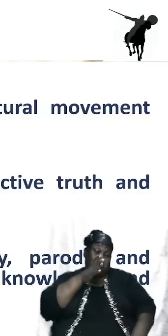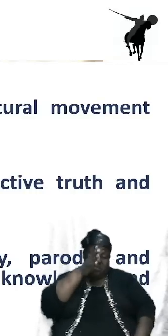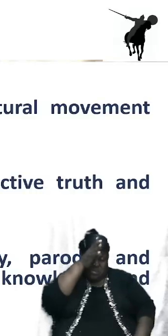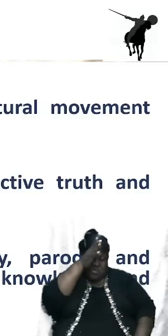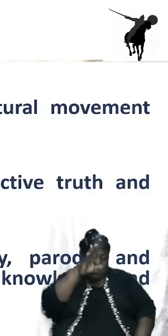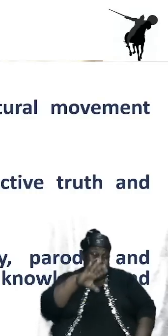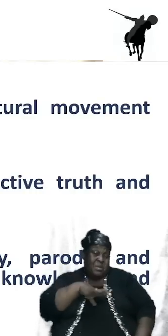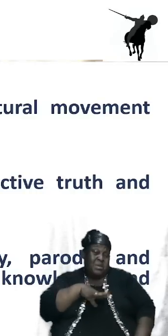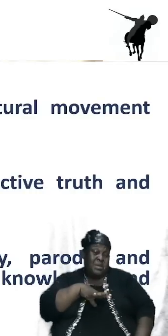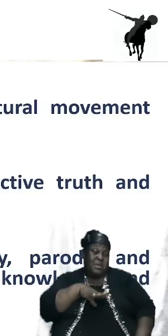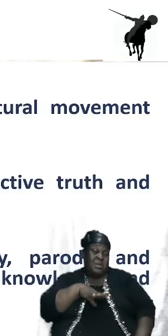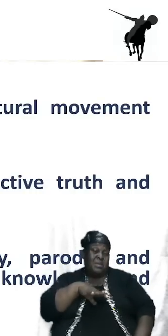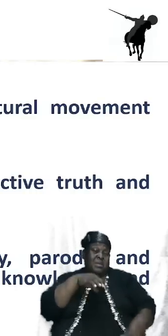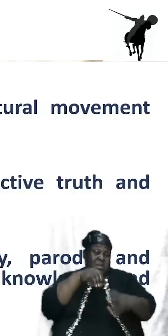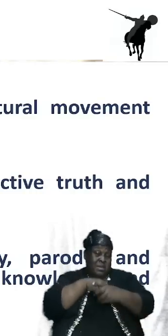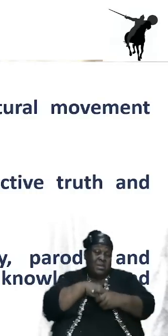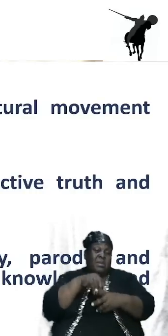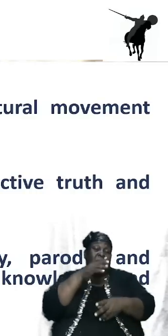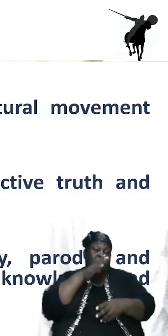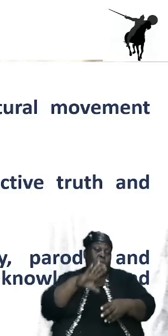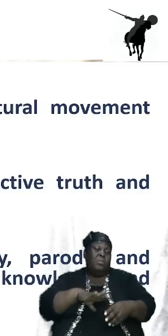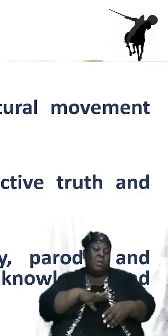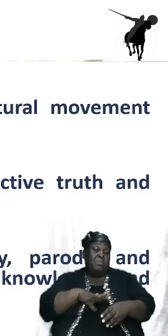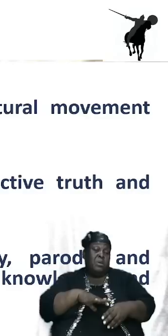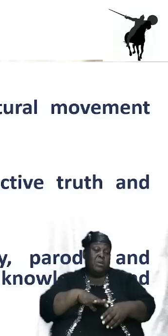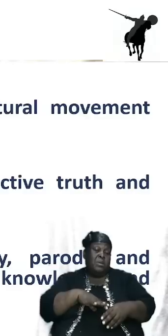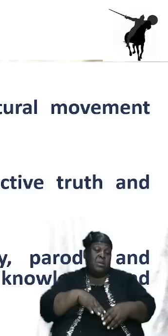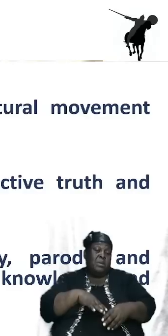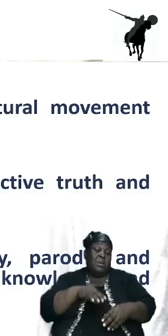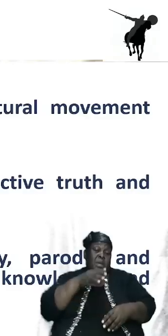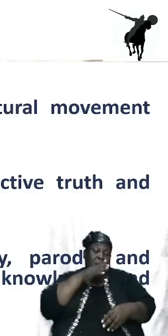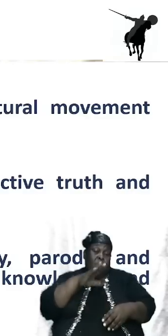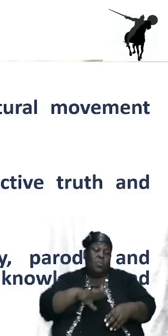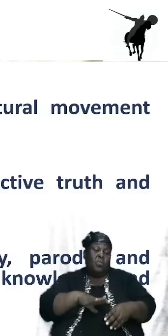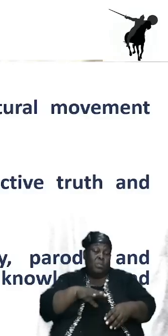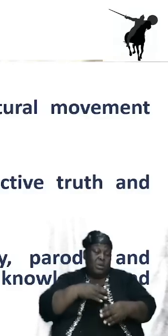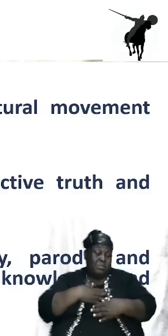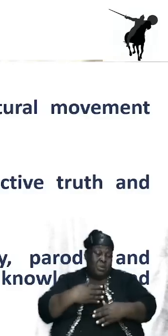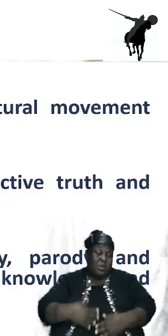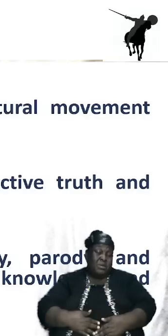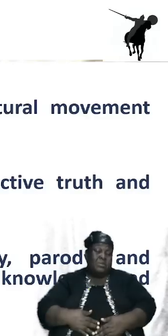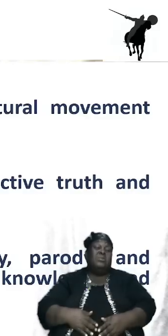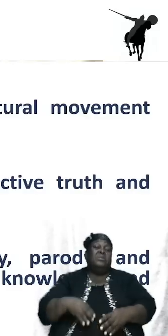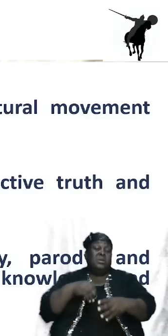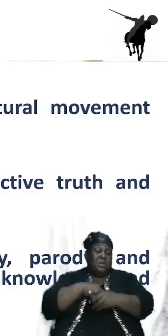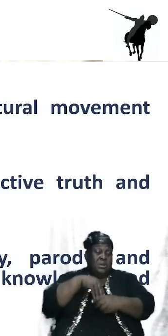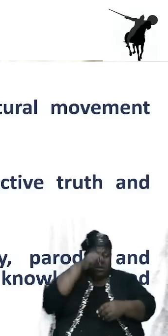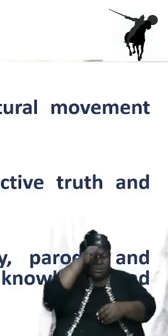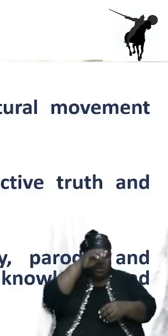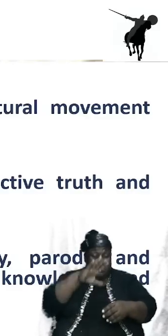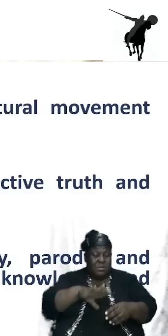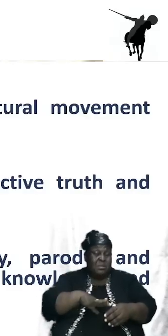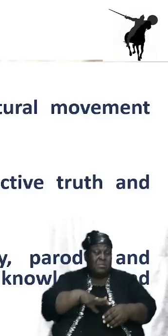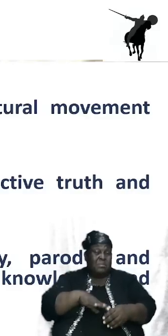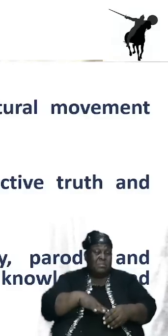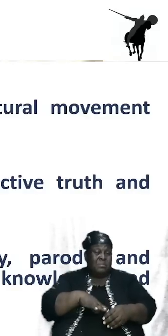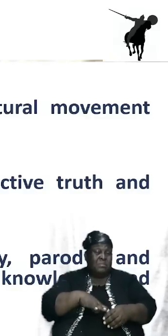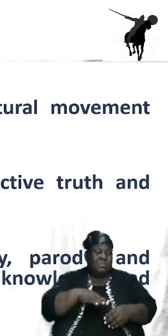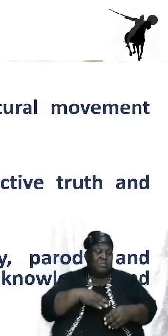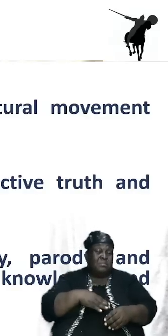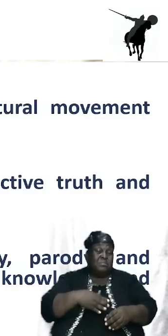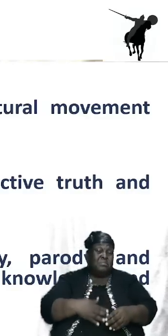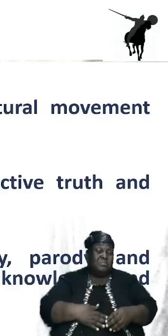stuck in a woman's body, or you're a woman stuck in a male's body. And they say, look here, if I'm a male and